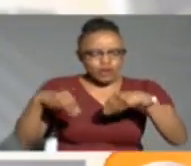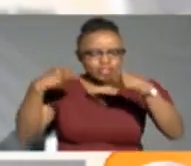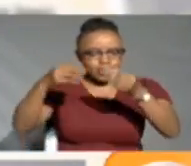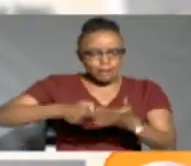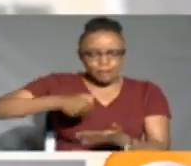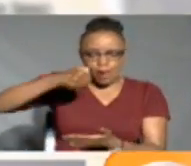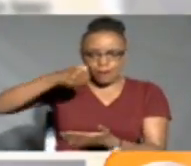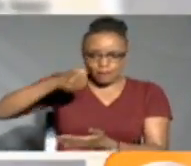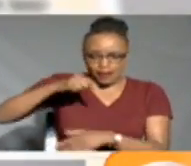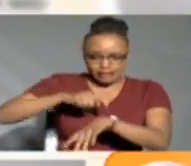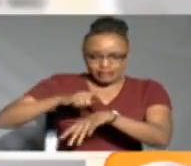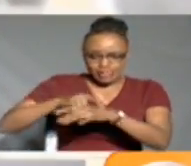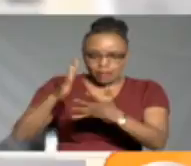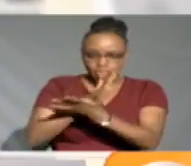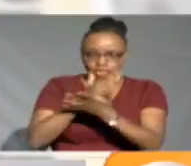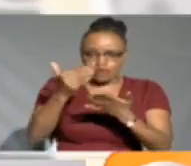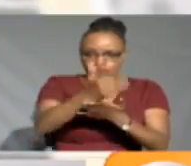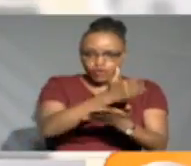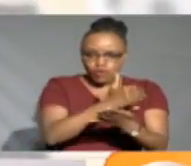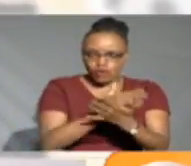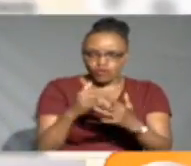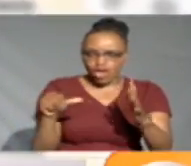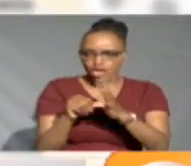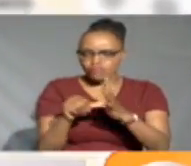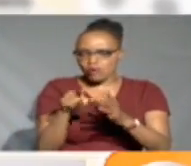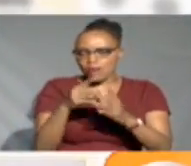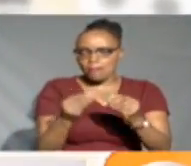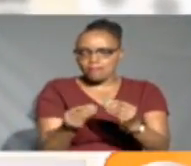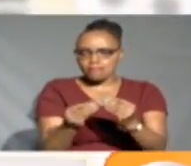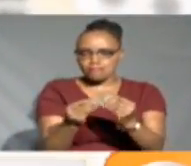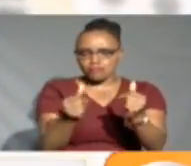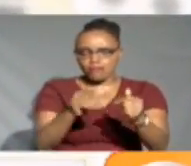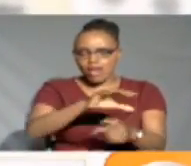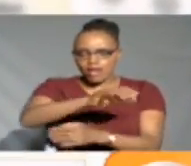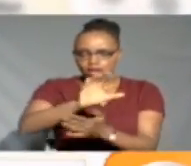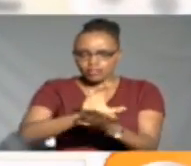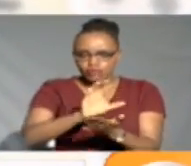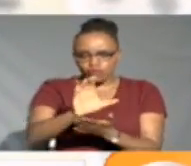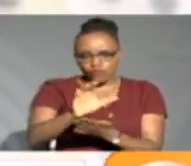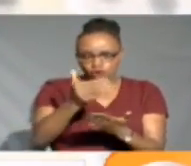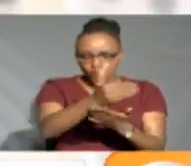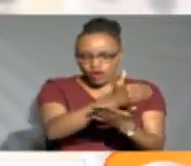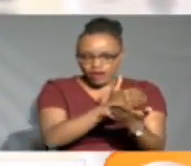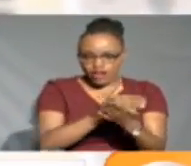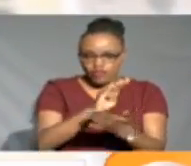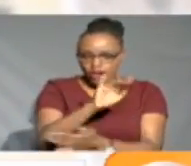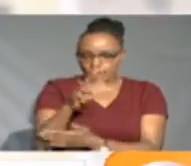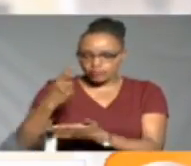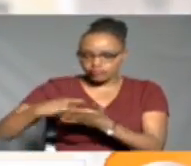budgets once the division of revenue stalemate has been unlocked and county allocation of revenue bill